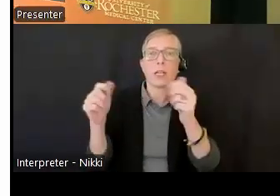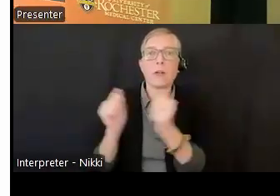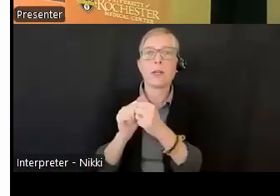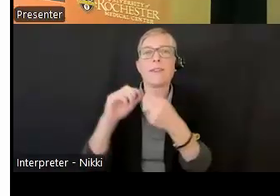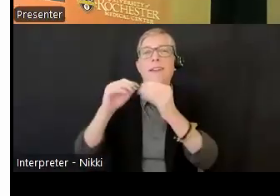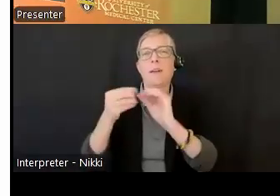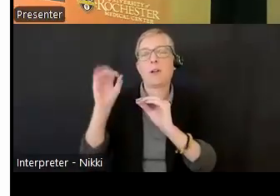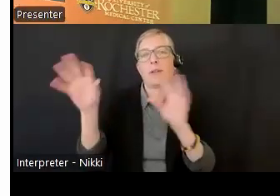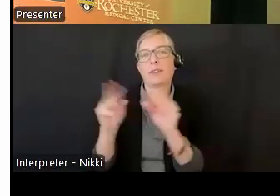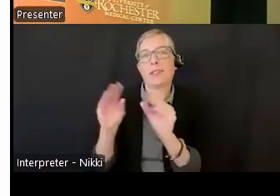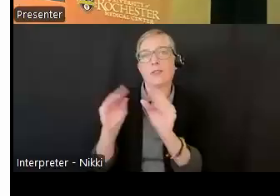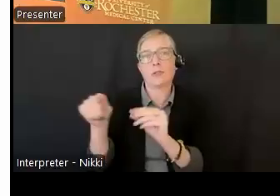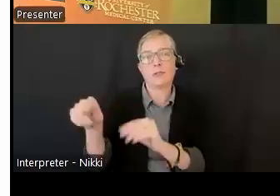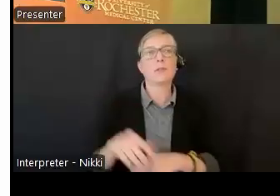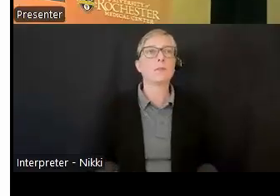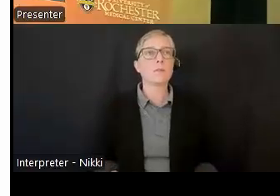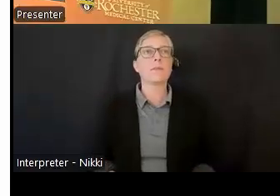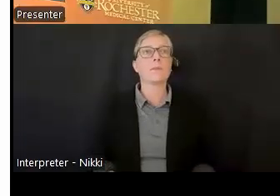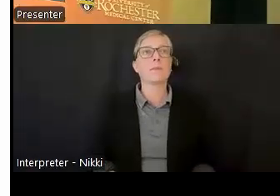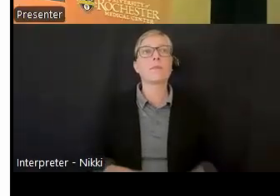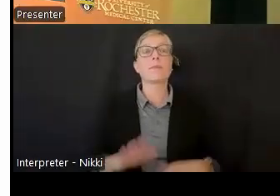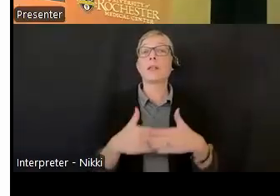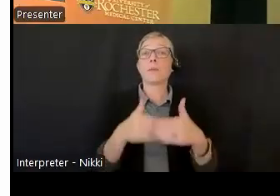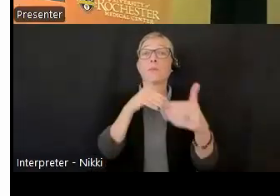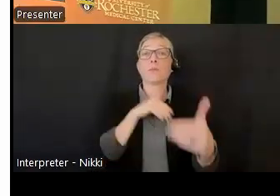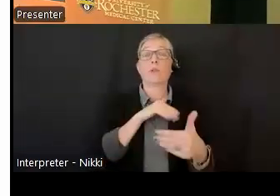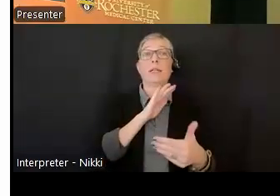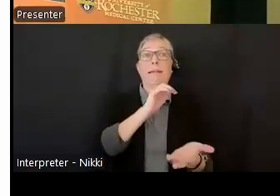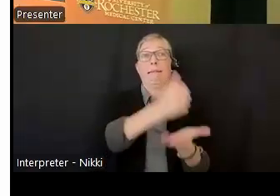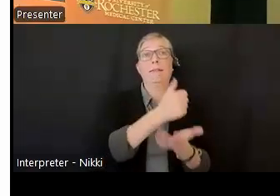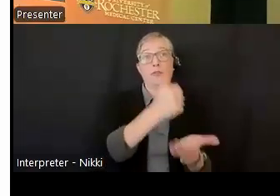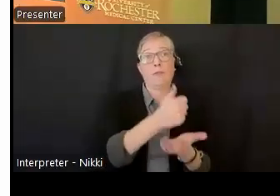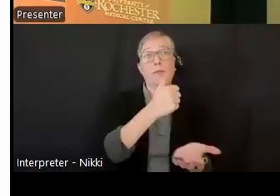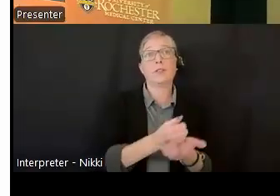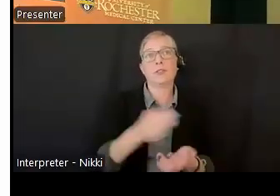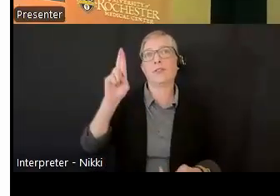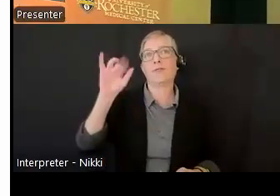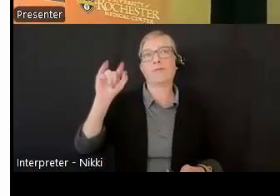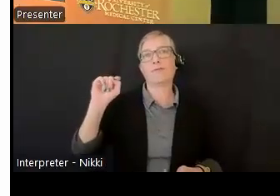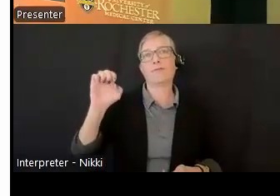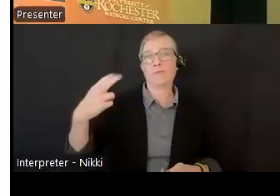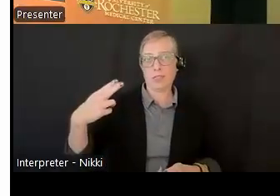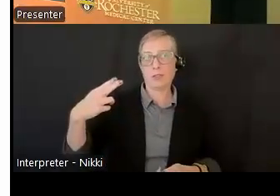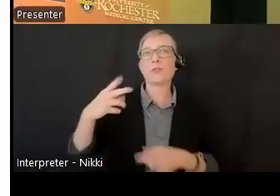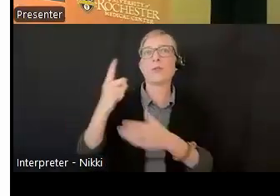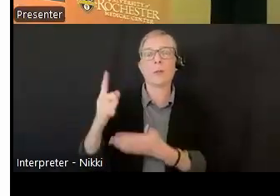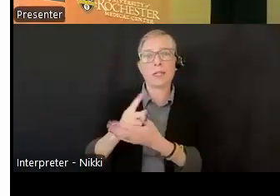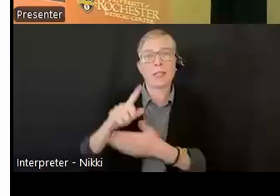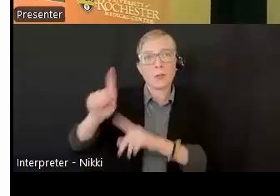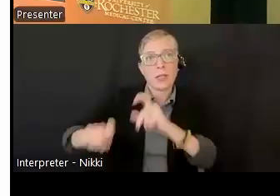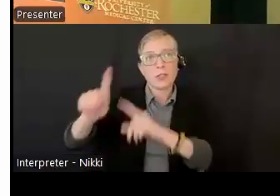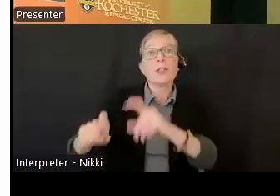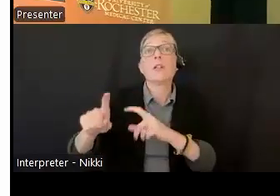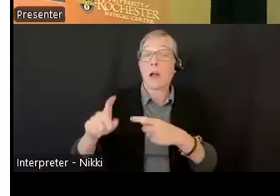And we also found with the pre-intervention Rich weekly questions that there was a significant reduction in ratings of substance use,